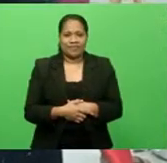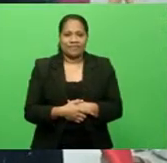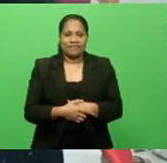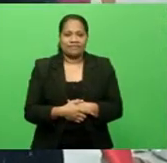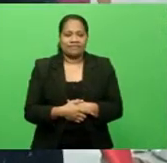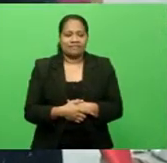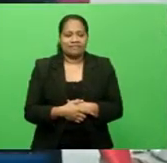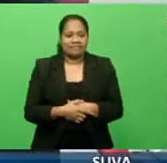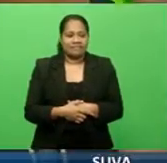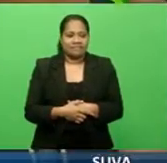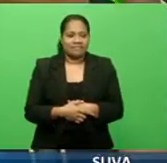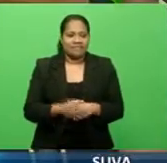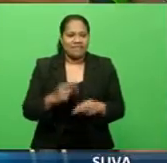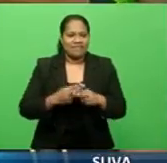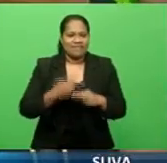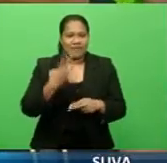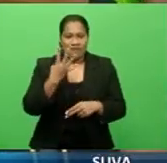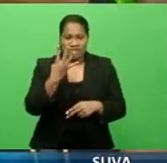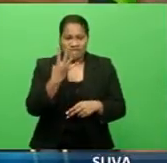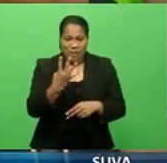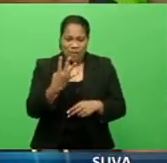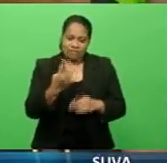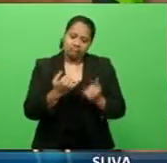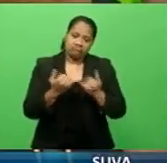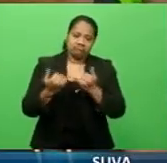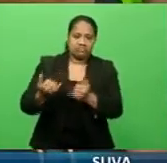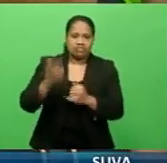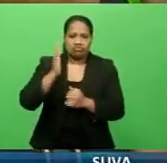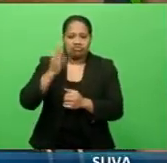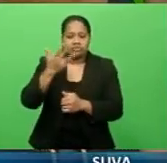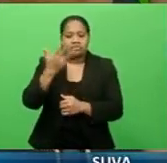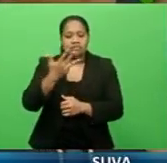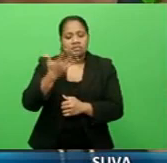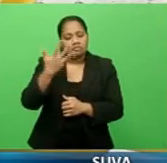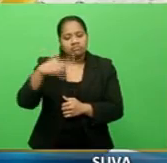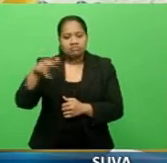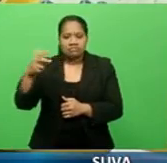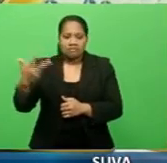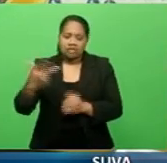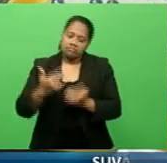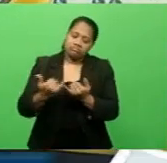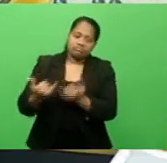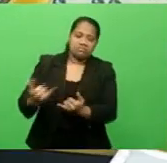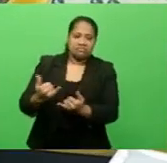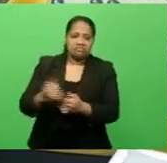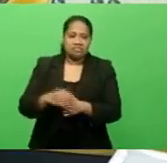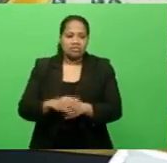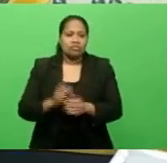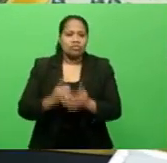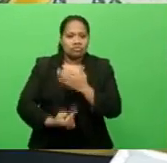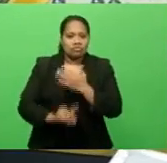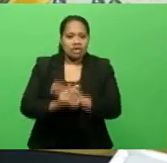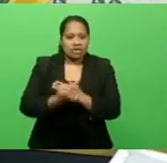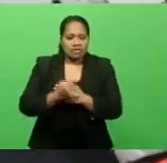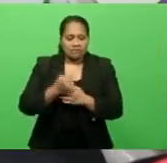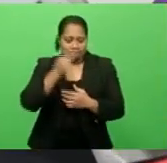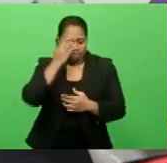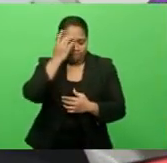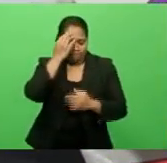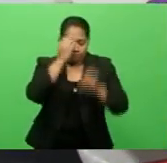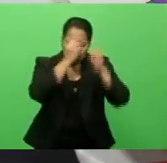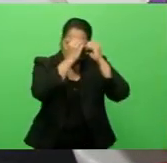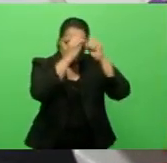Leaving school at a Form 4 in 1998 did not deter Vasiti Andi Vonokula from dreaming big and pursuing